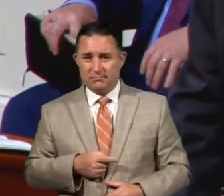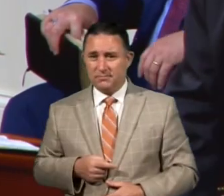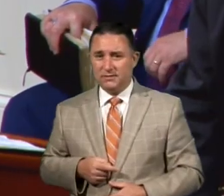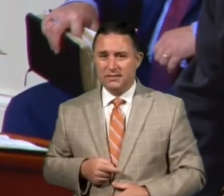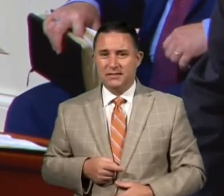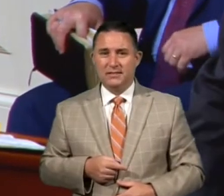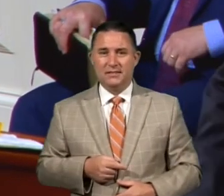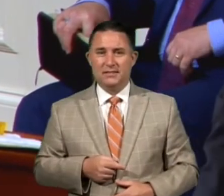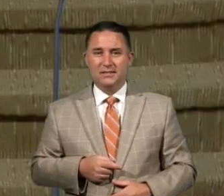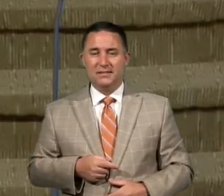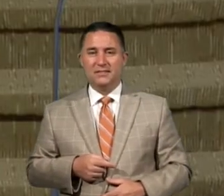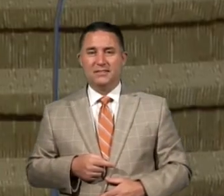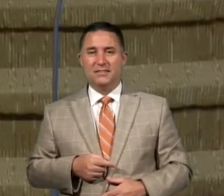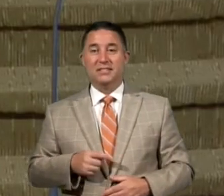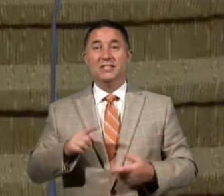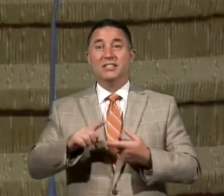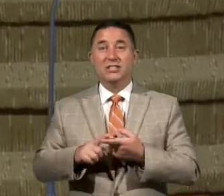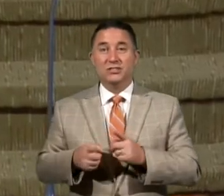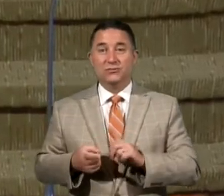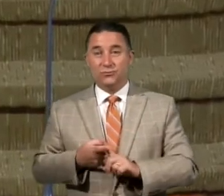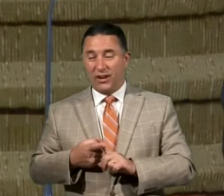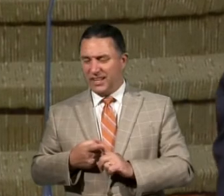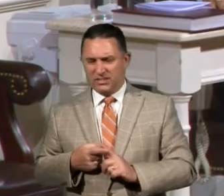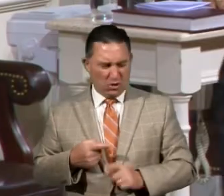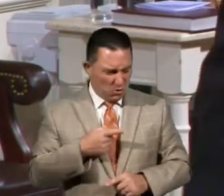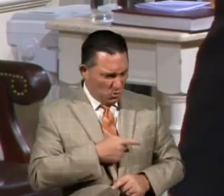He got called out by his friend.